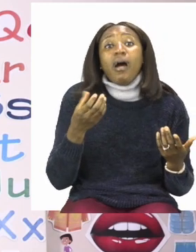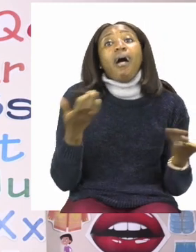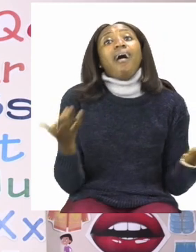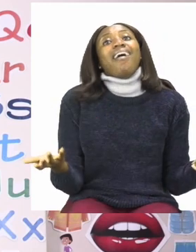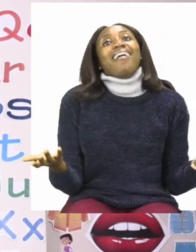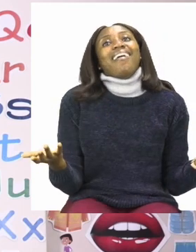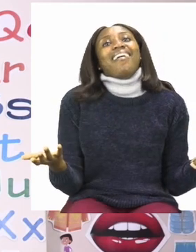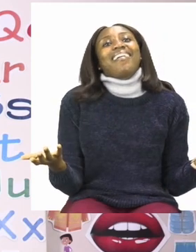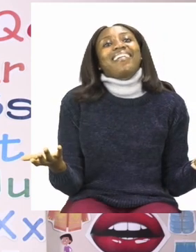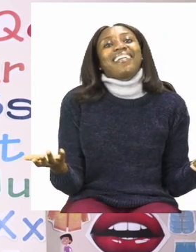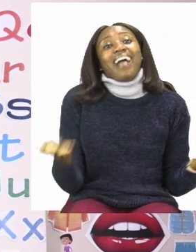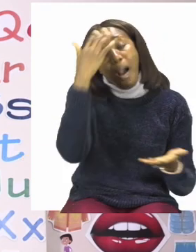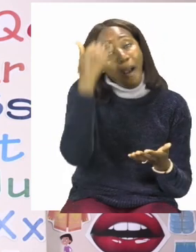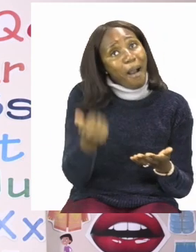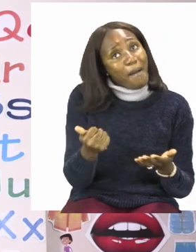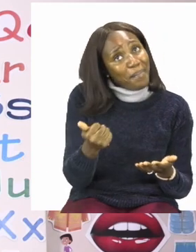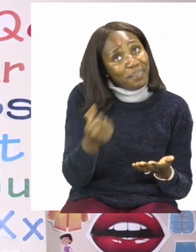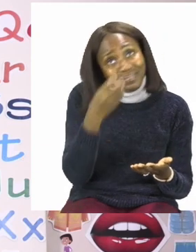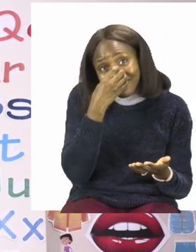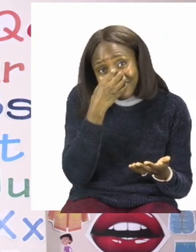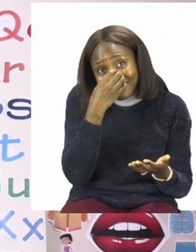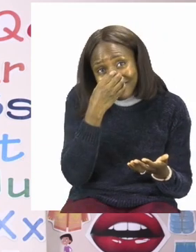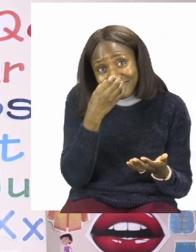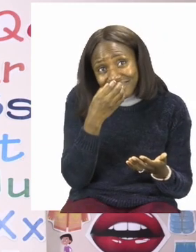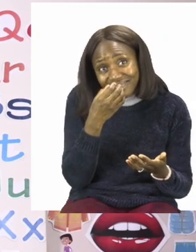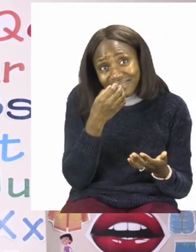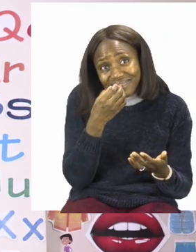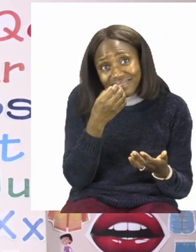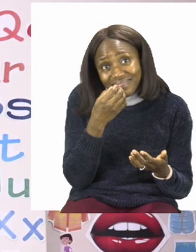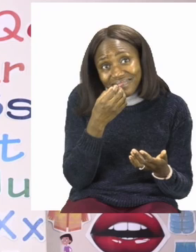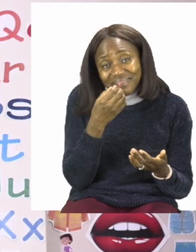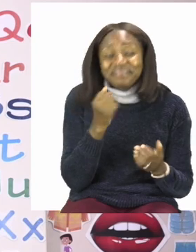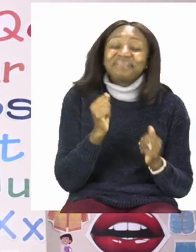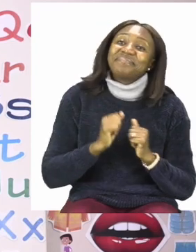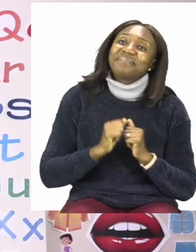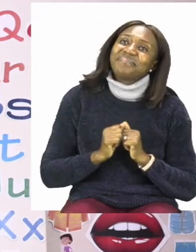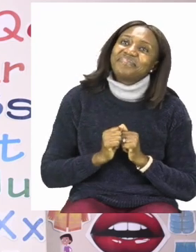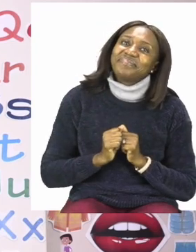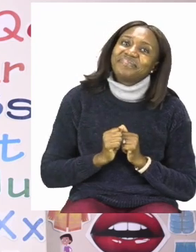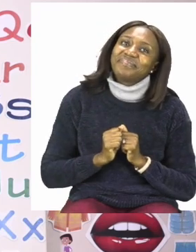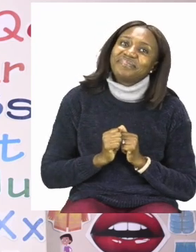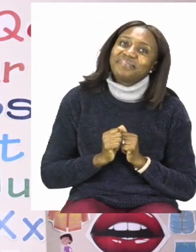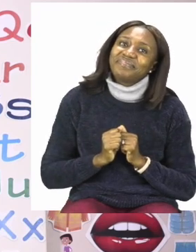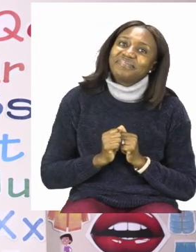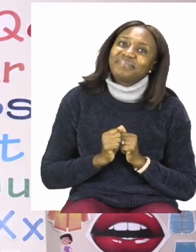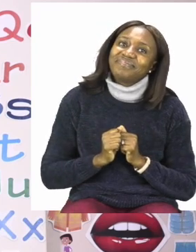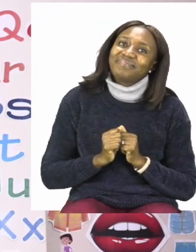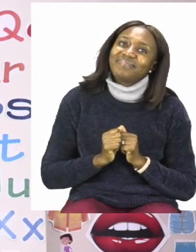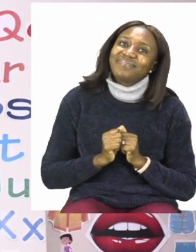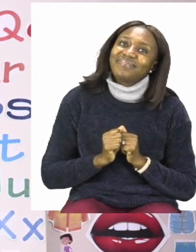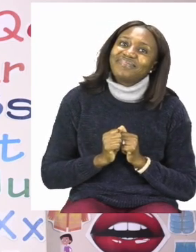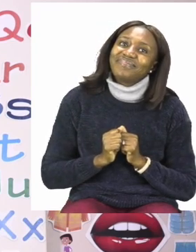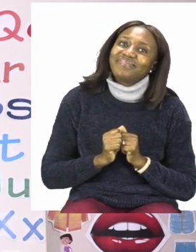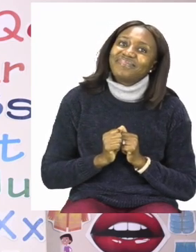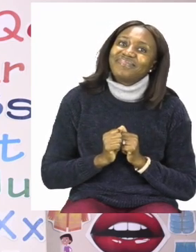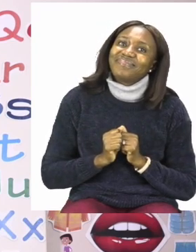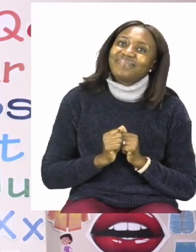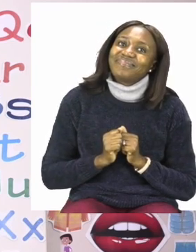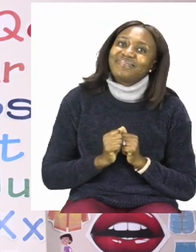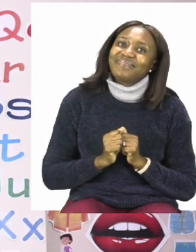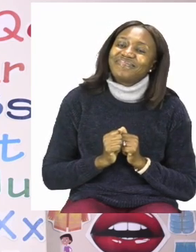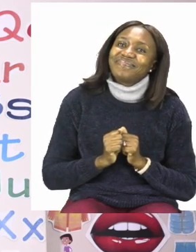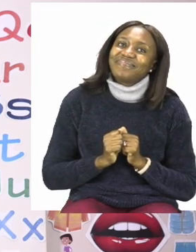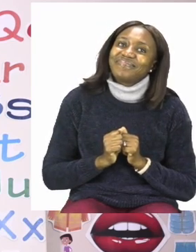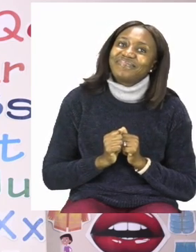Oh, hello, Zoshi. We want to say goodbye to our friends. Do you think you can help me? Oh, wow. Well